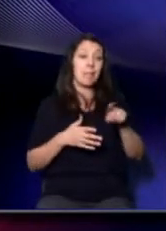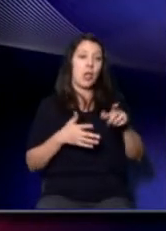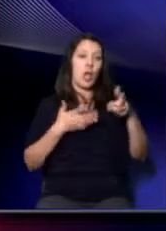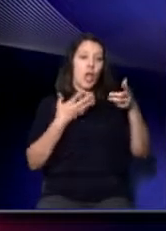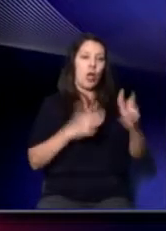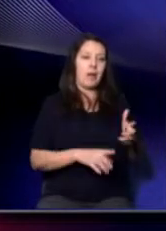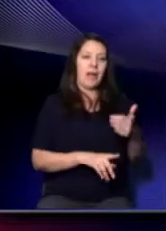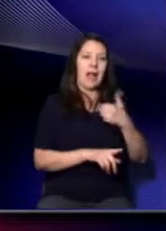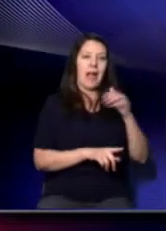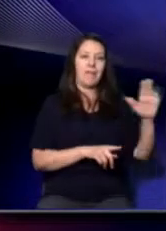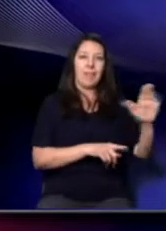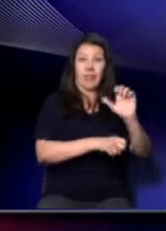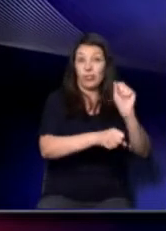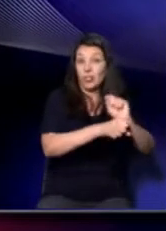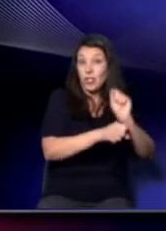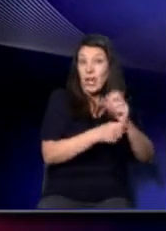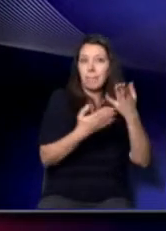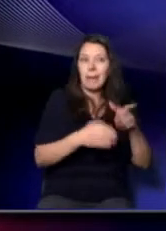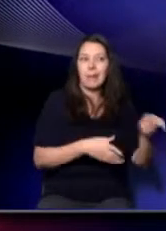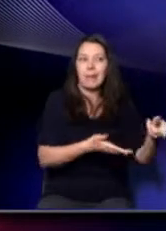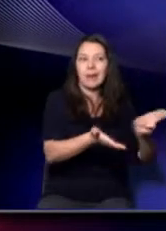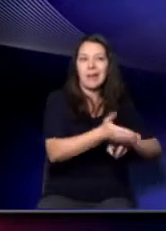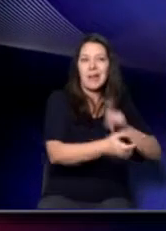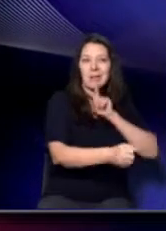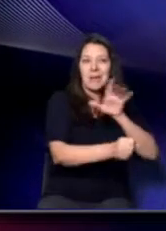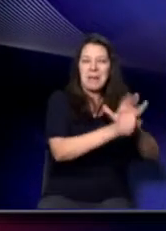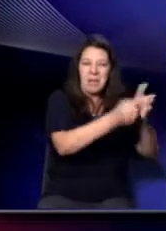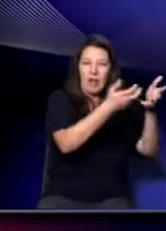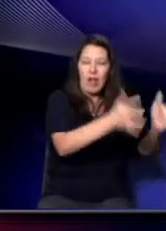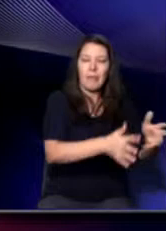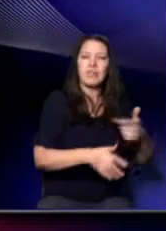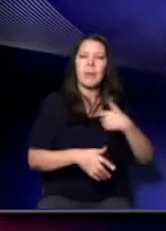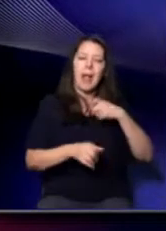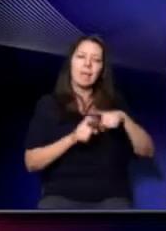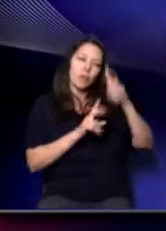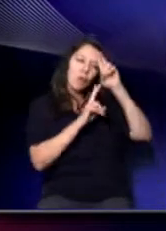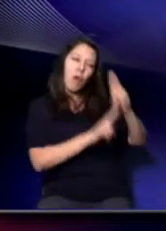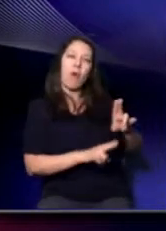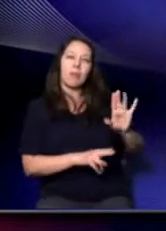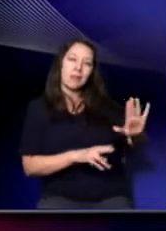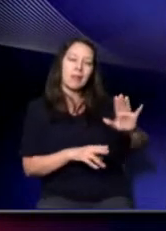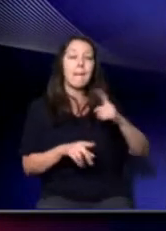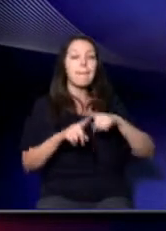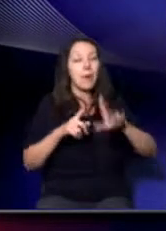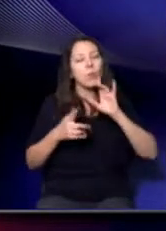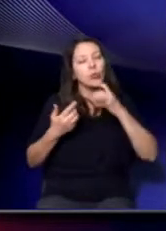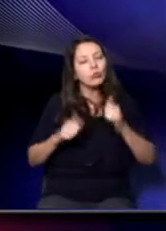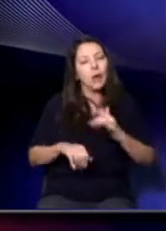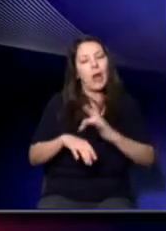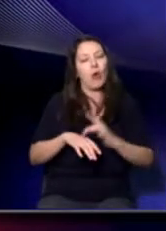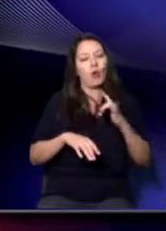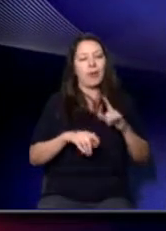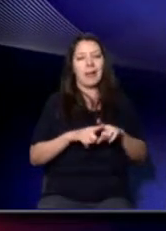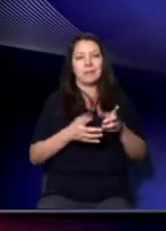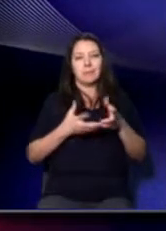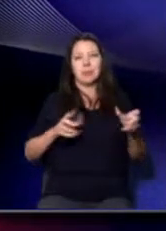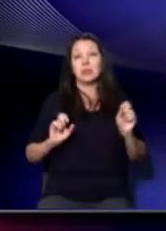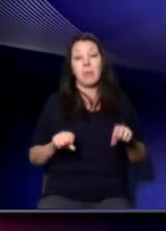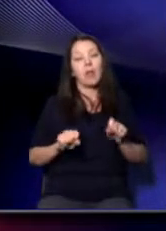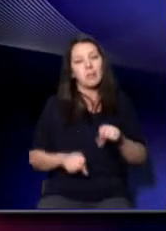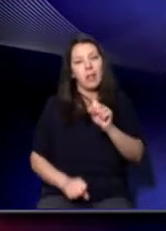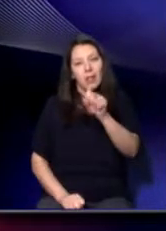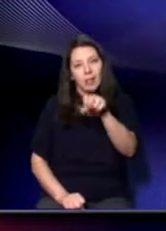under contract commitment, so we'll have to work through that. But yes, to give as much early upfront time,